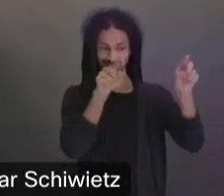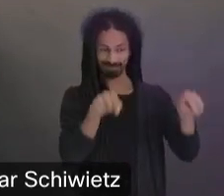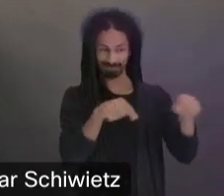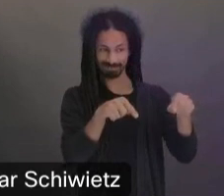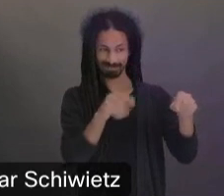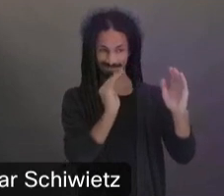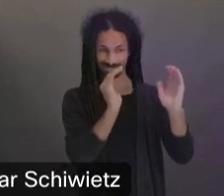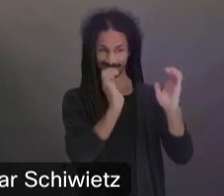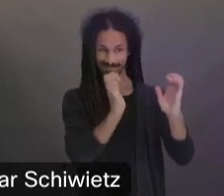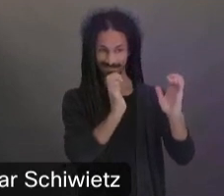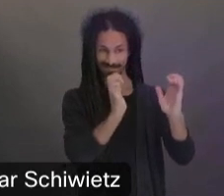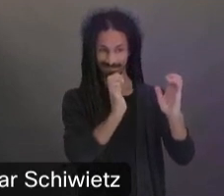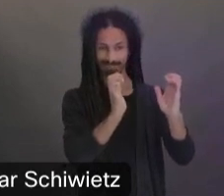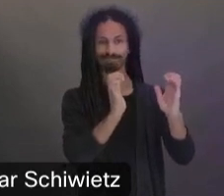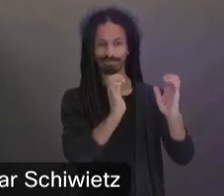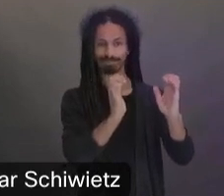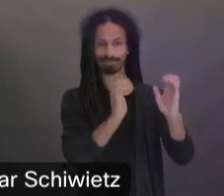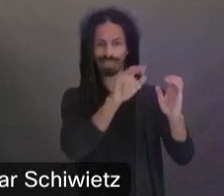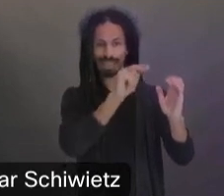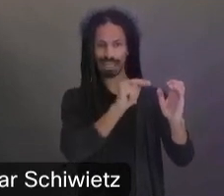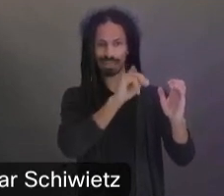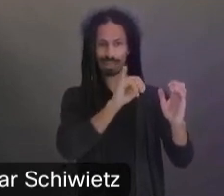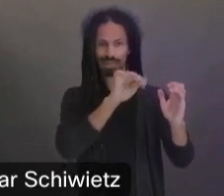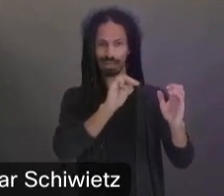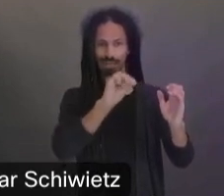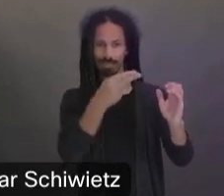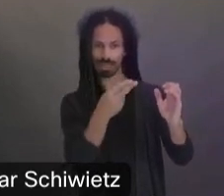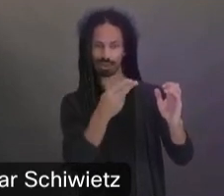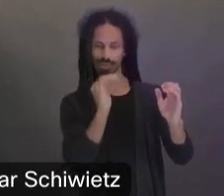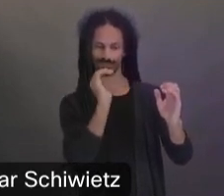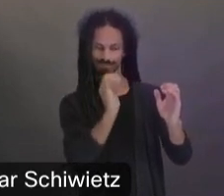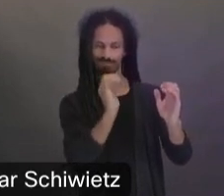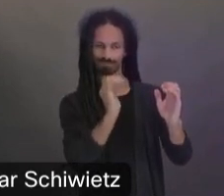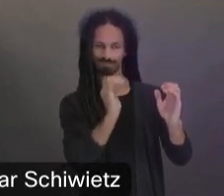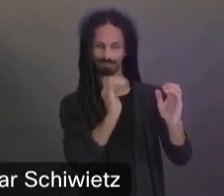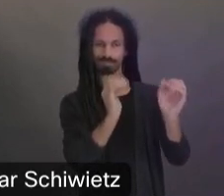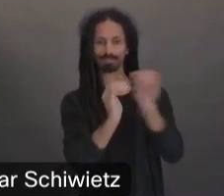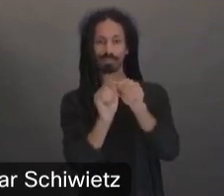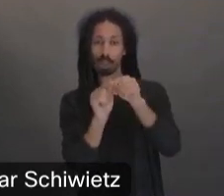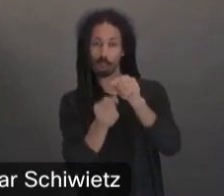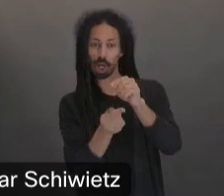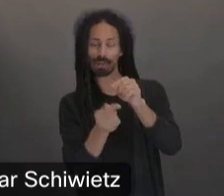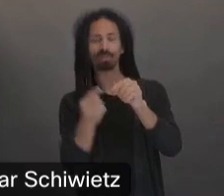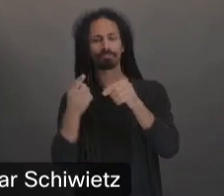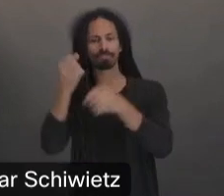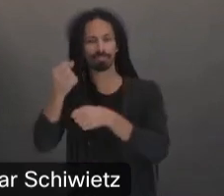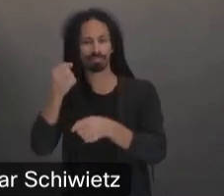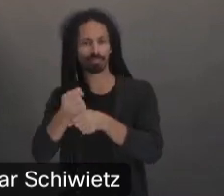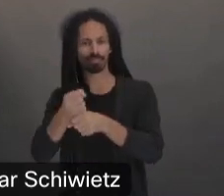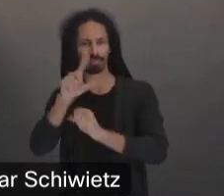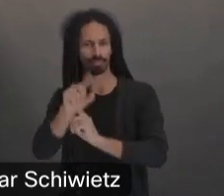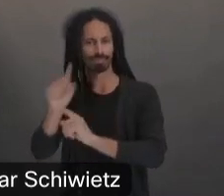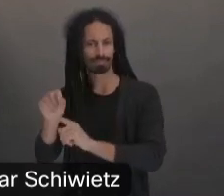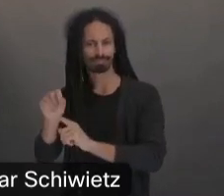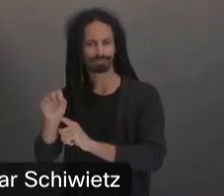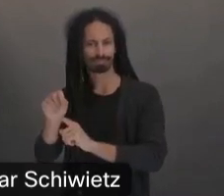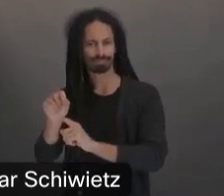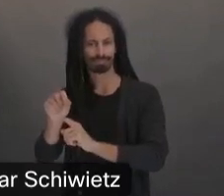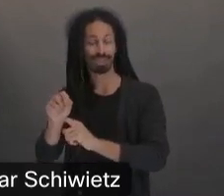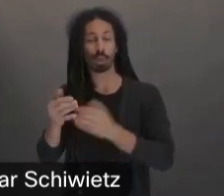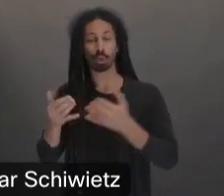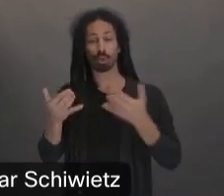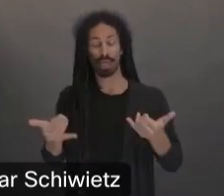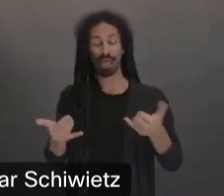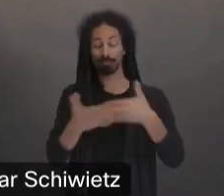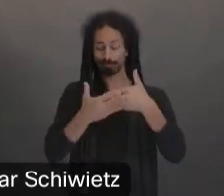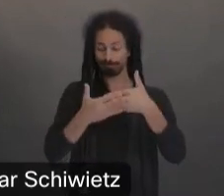is NIMH, close square brackets, comma, 2020. So as a reader, I know that if I